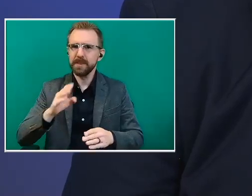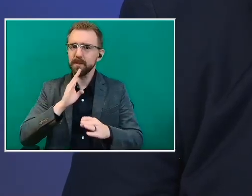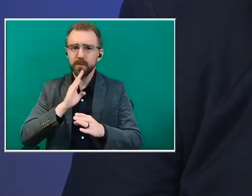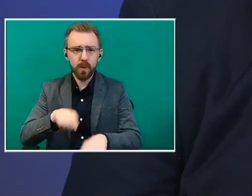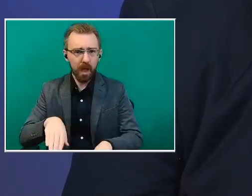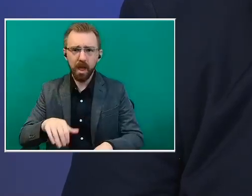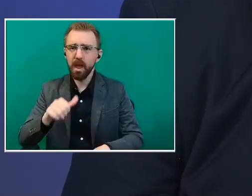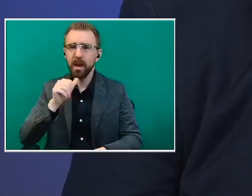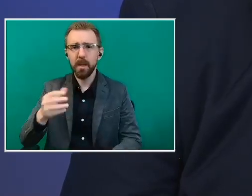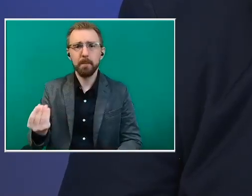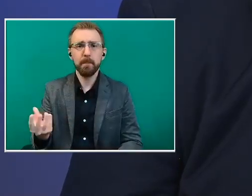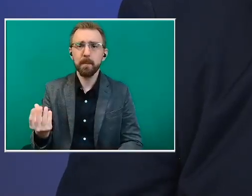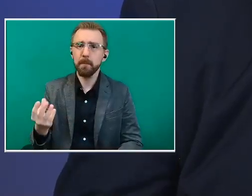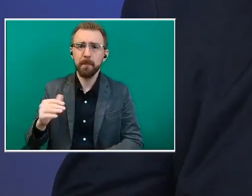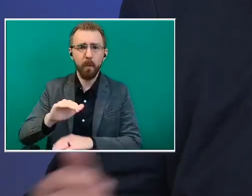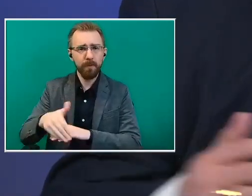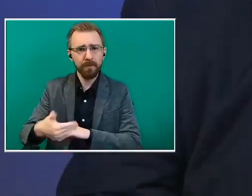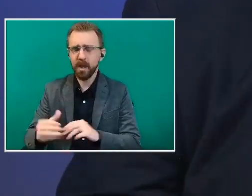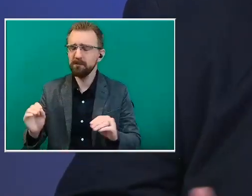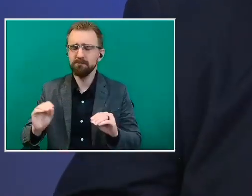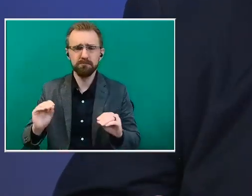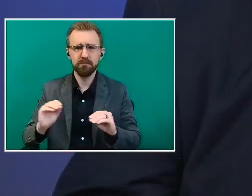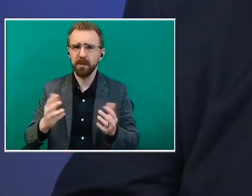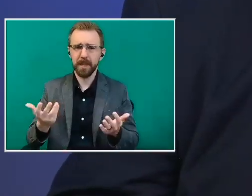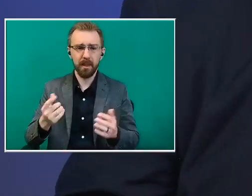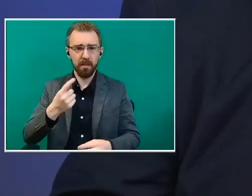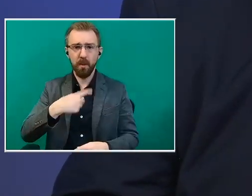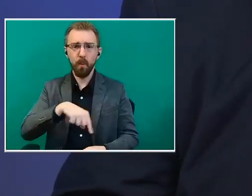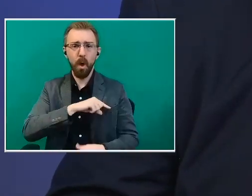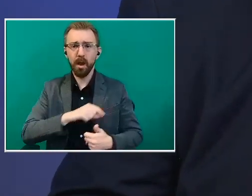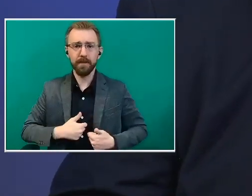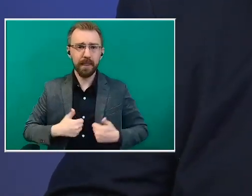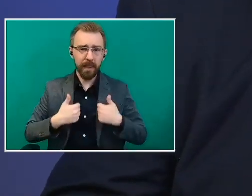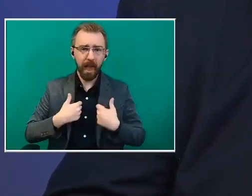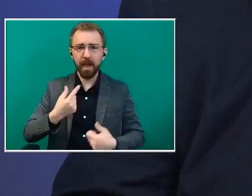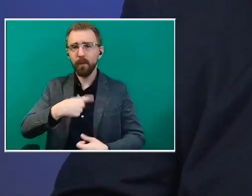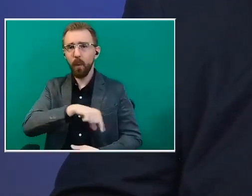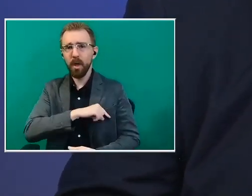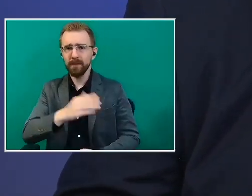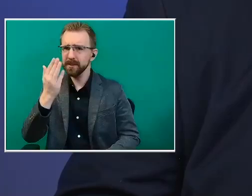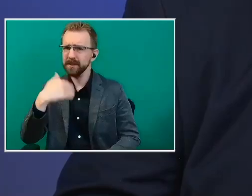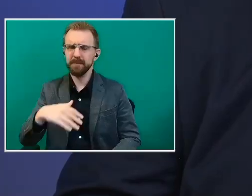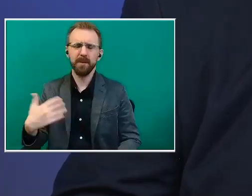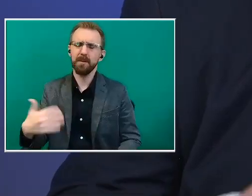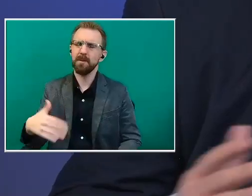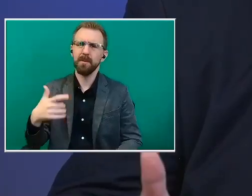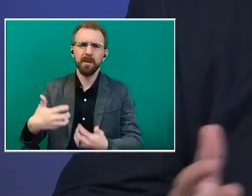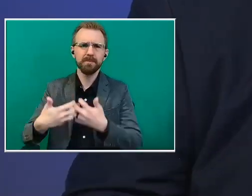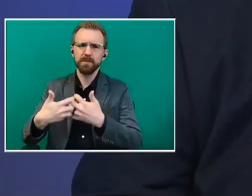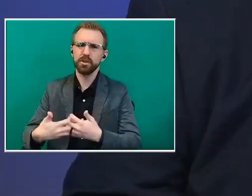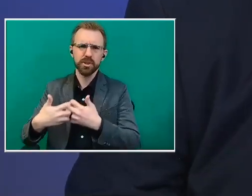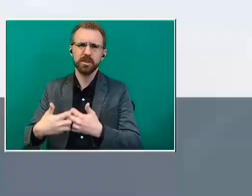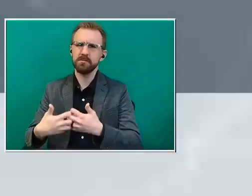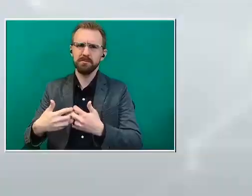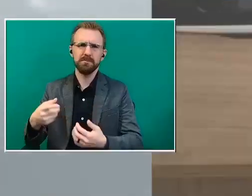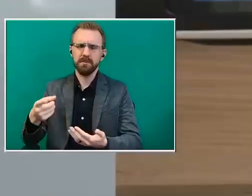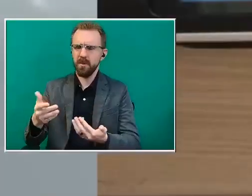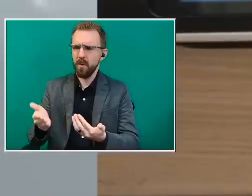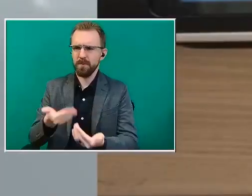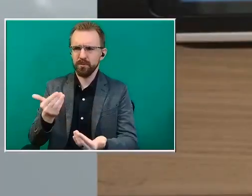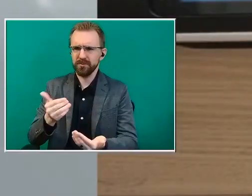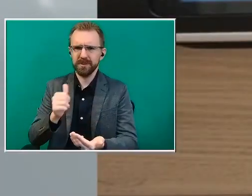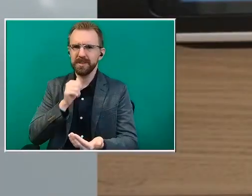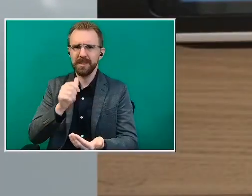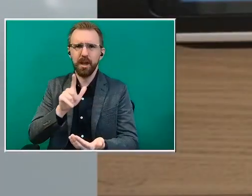the night. I mean, the quality of life and the quality of sleep. The machine is virtually non-existent in the bedroom. I